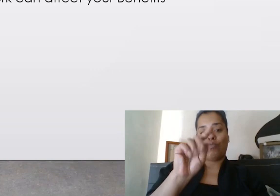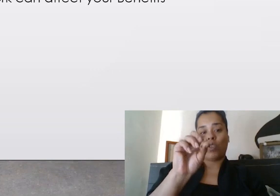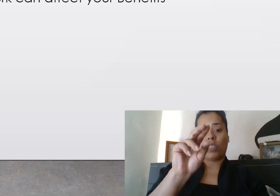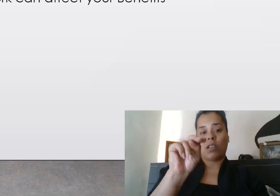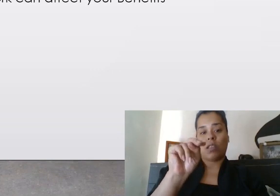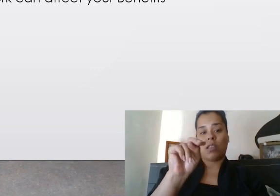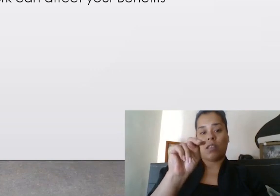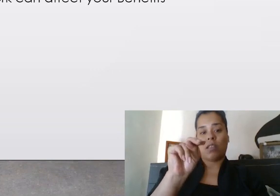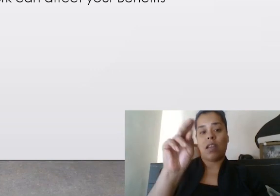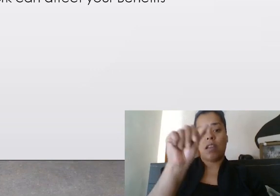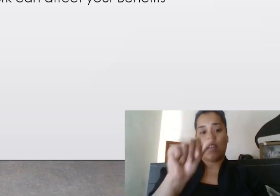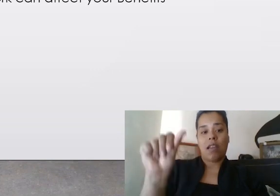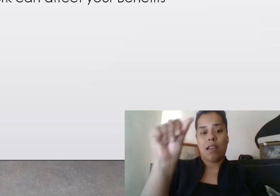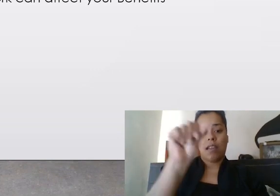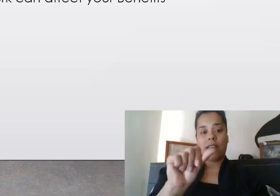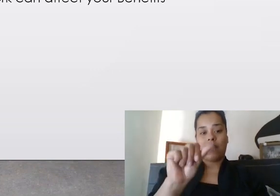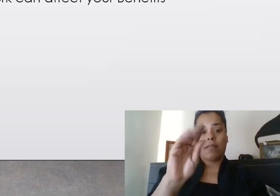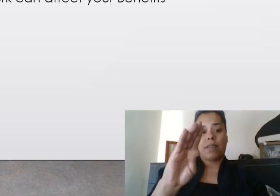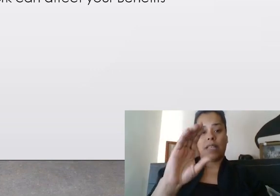BRITTION